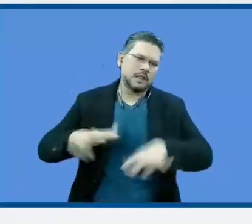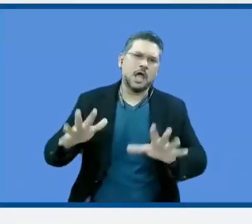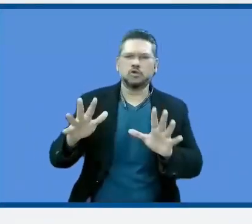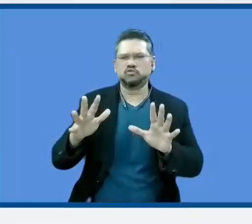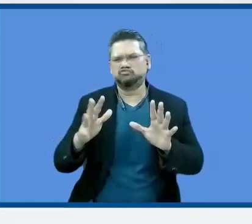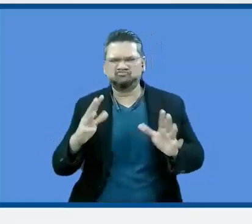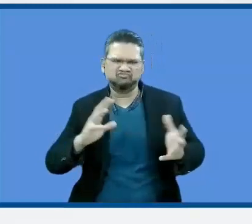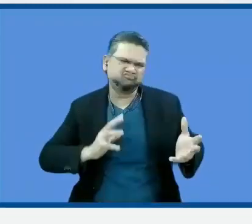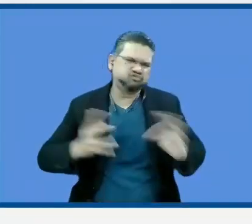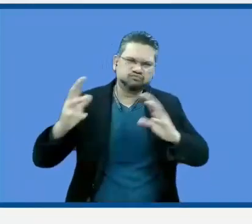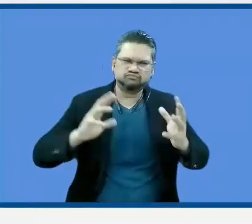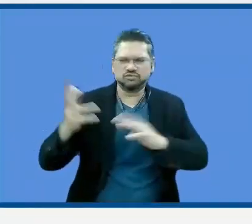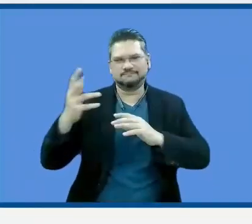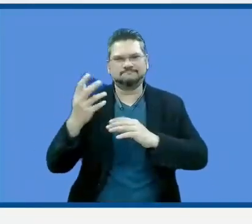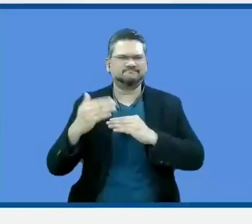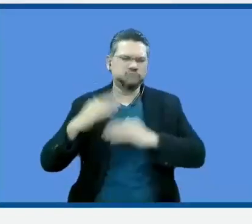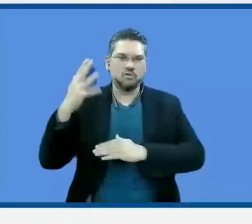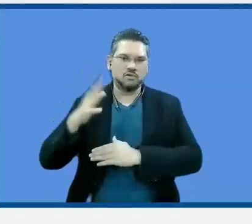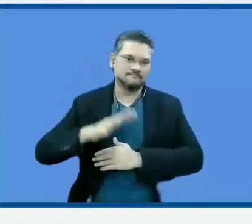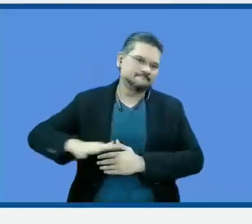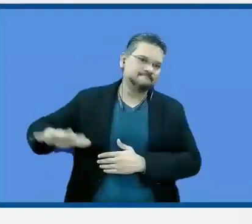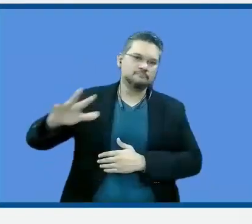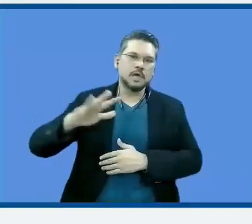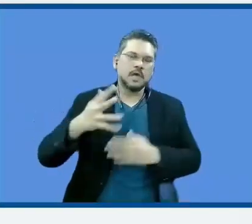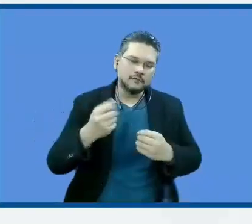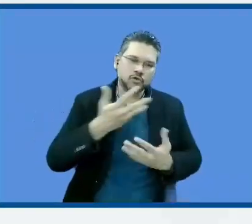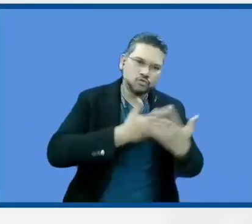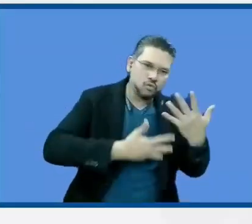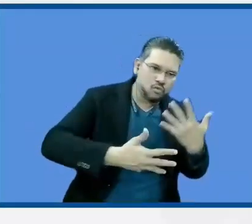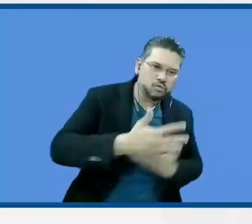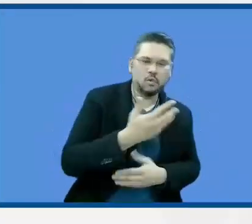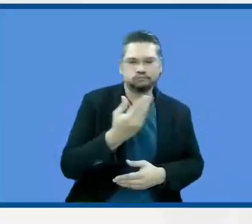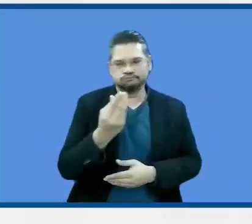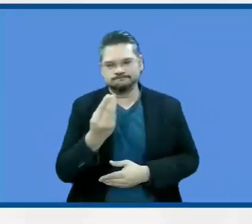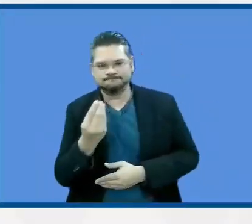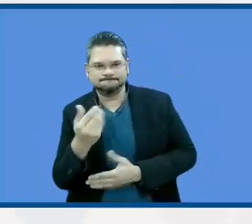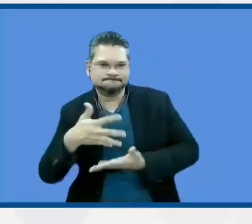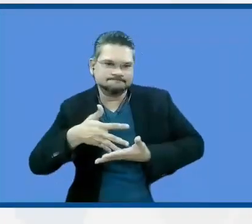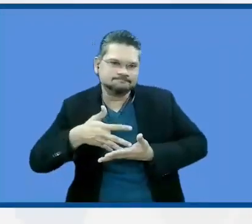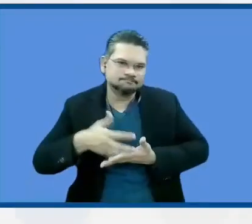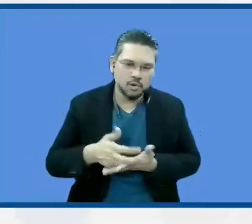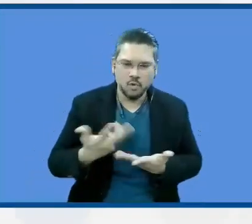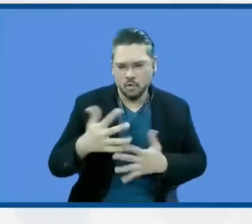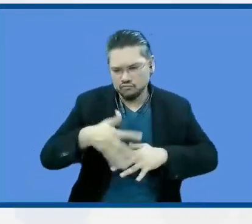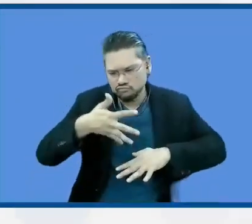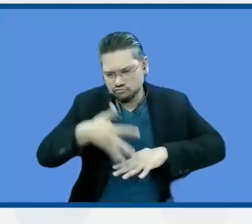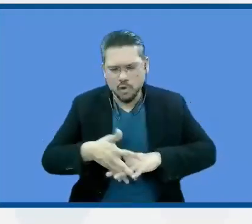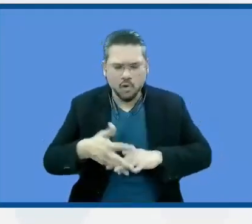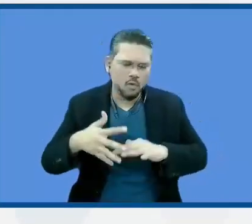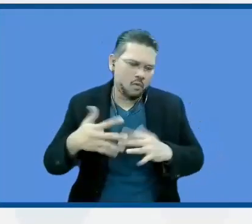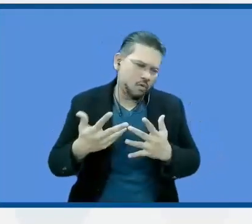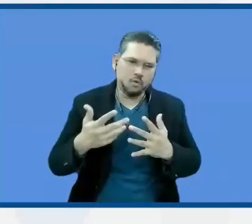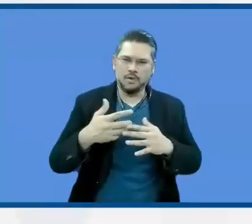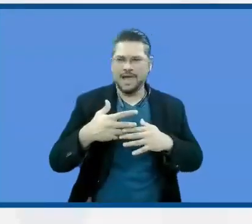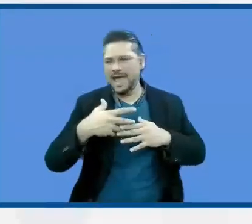by economic and social vulnerabilities, whether they're endogenous to the region or exogenous coming from